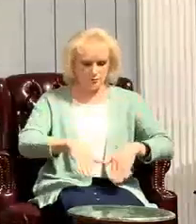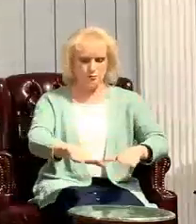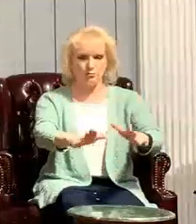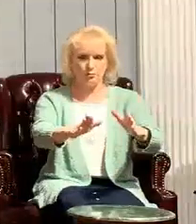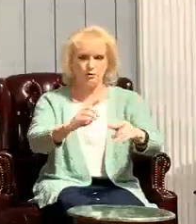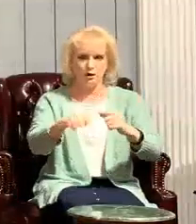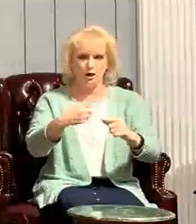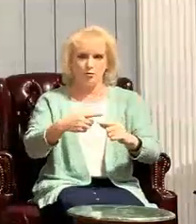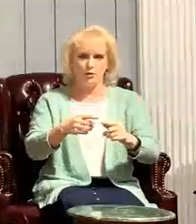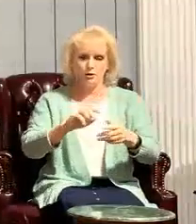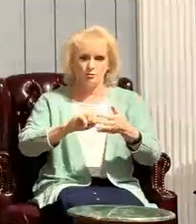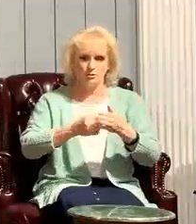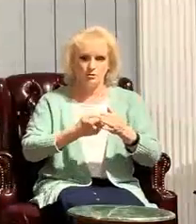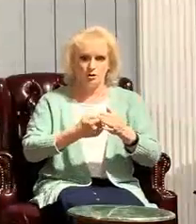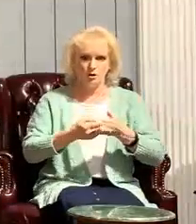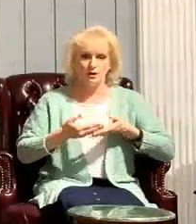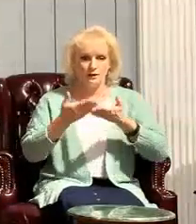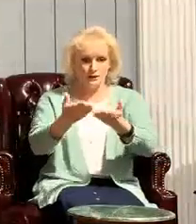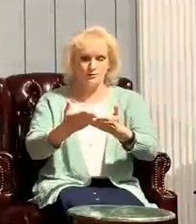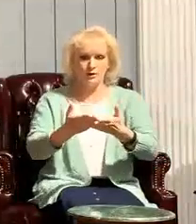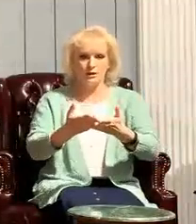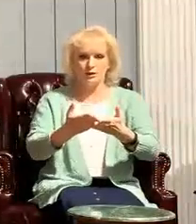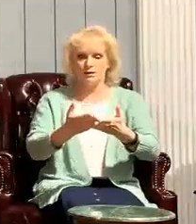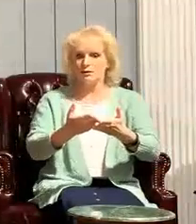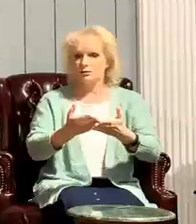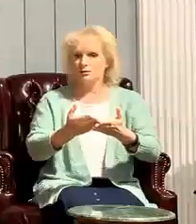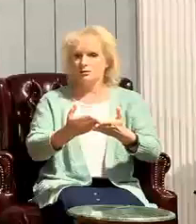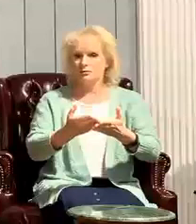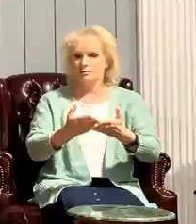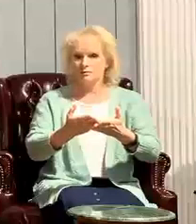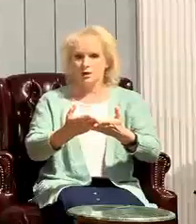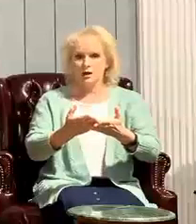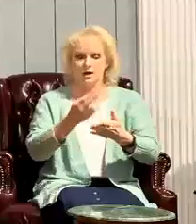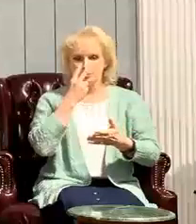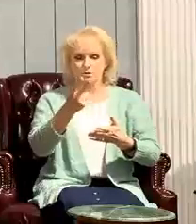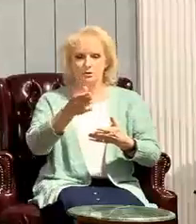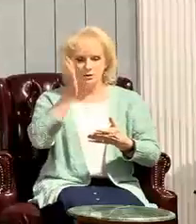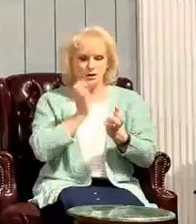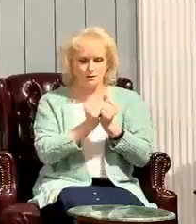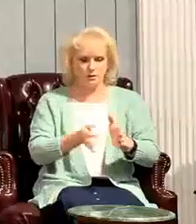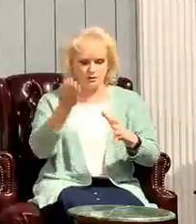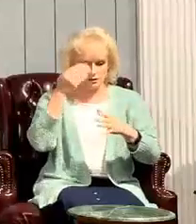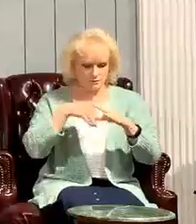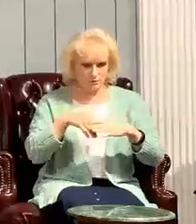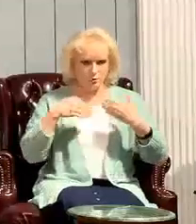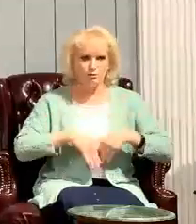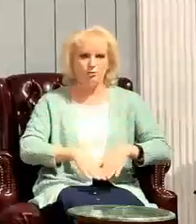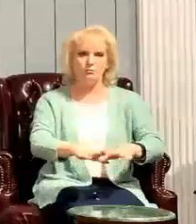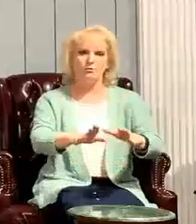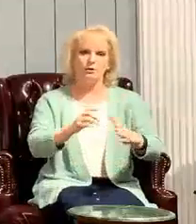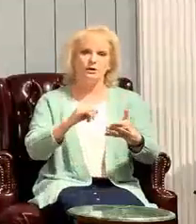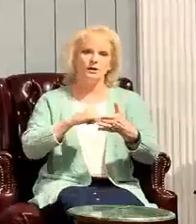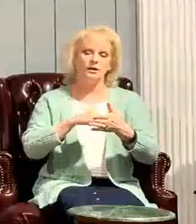And when you start giving and you see God letting God's blessings flow through you, it creates in